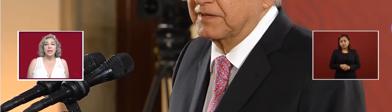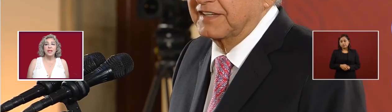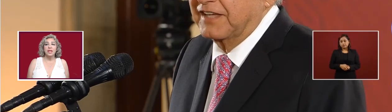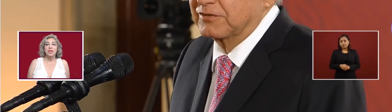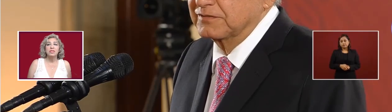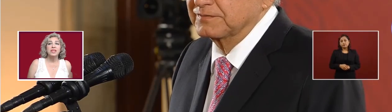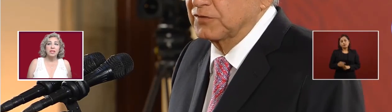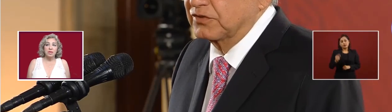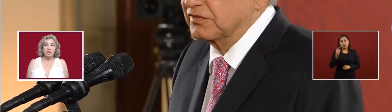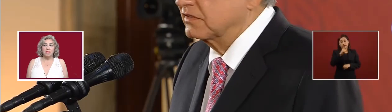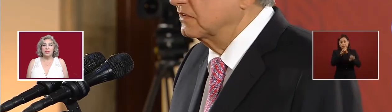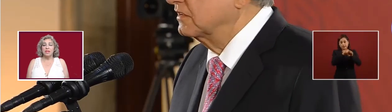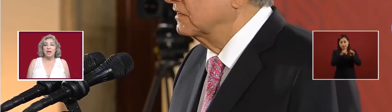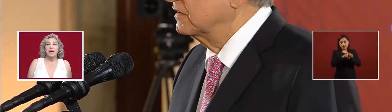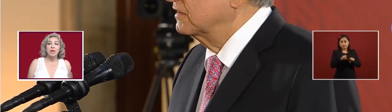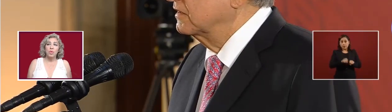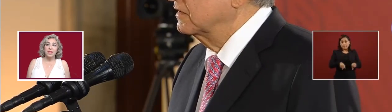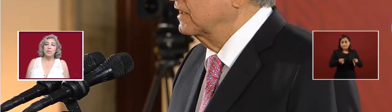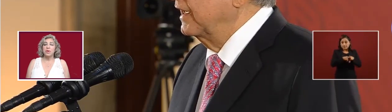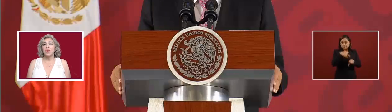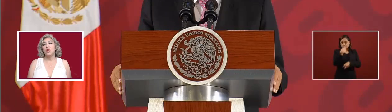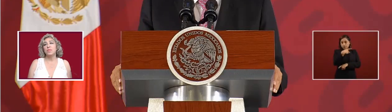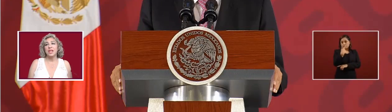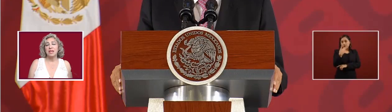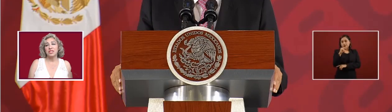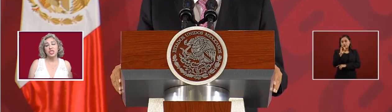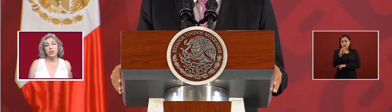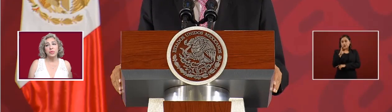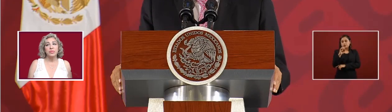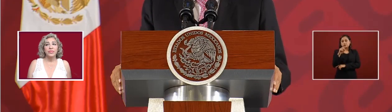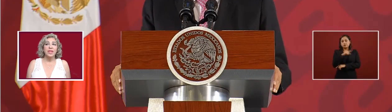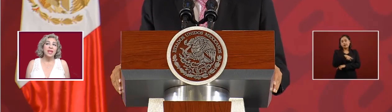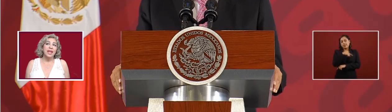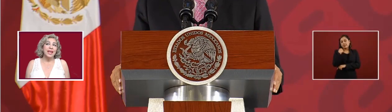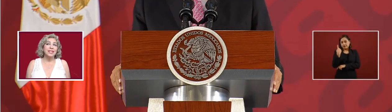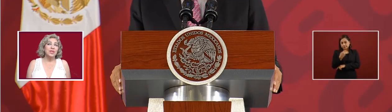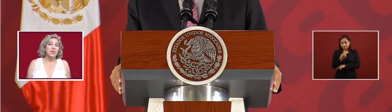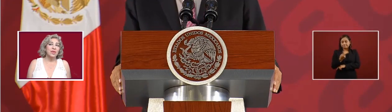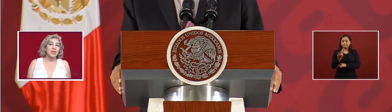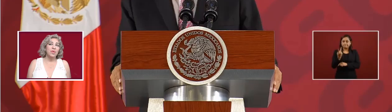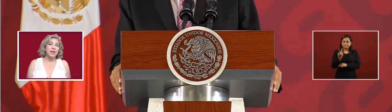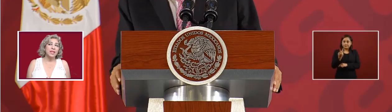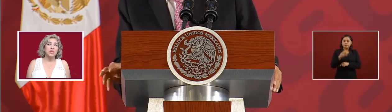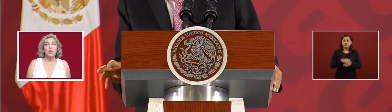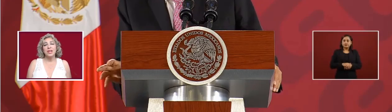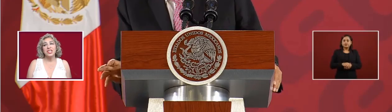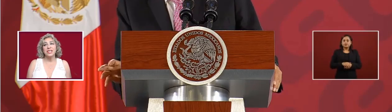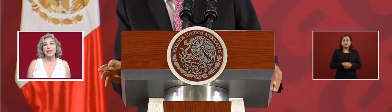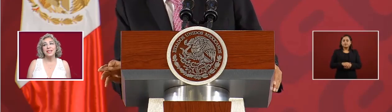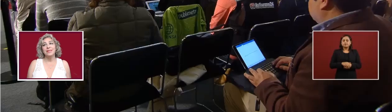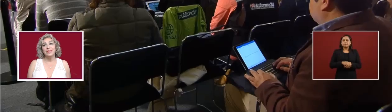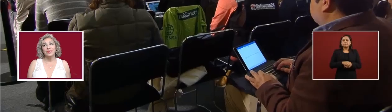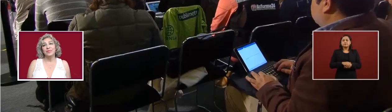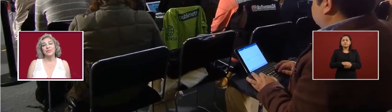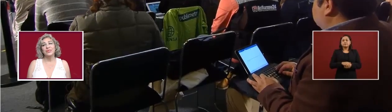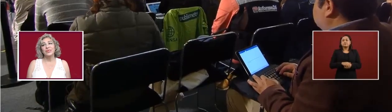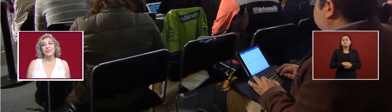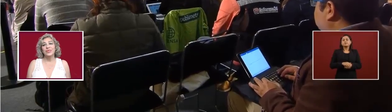While in Houston, while they were at home they lost two. And so they're going to Washington.